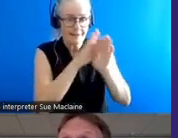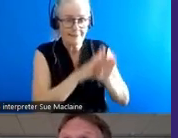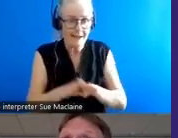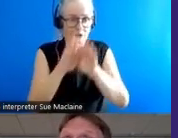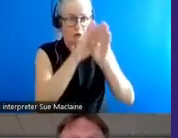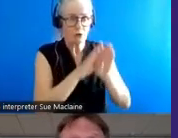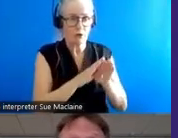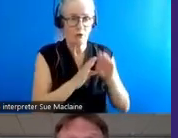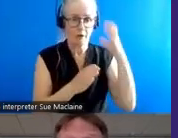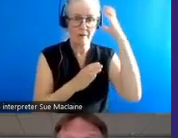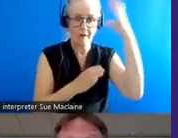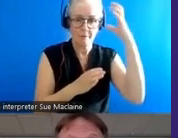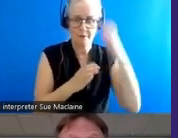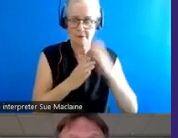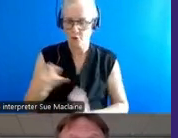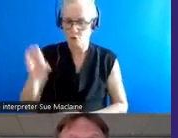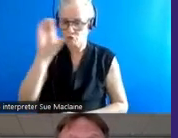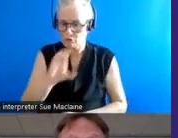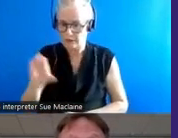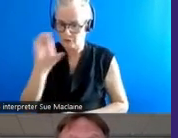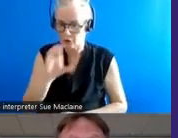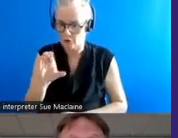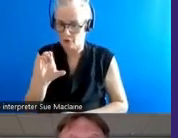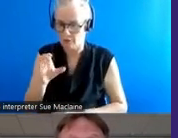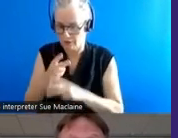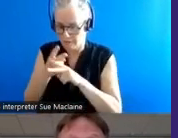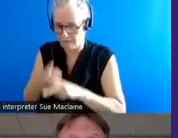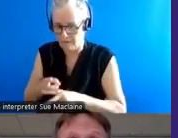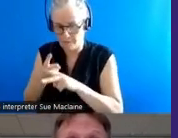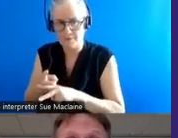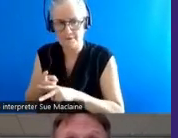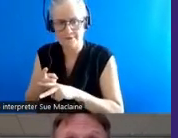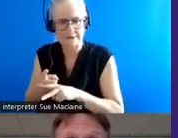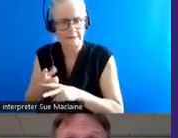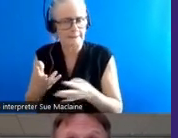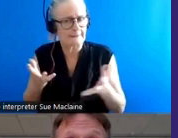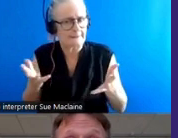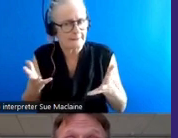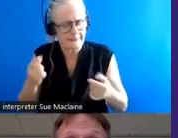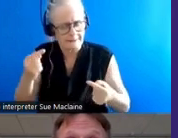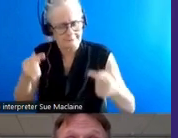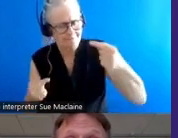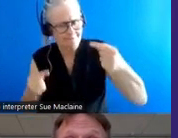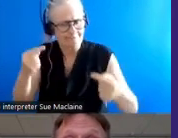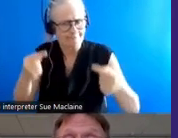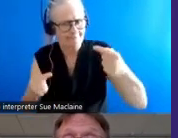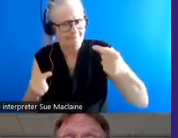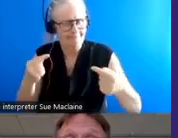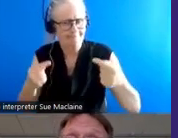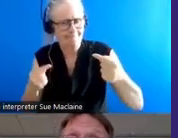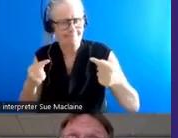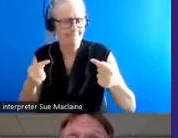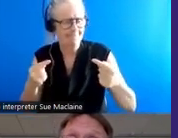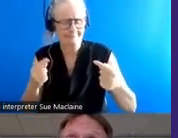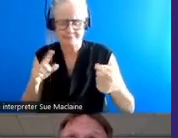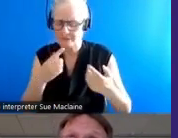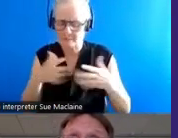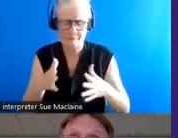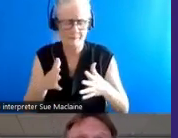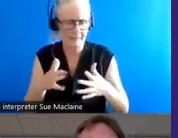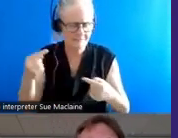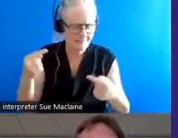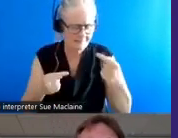something new, and devolution has been a solution that has been reached for in this country for at least 139